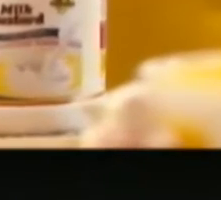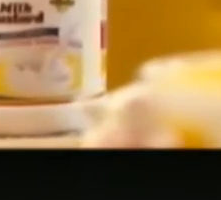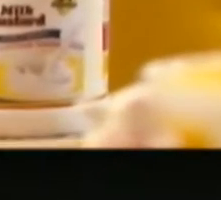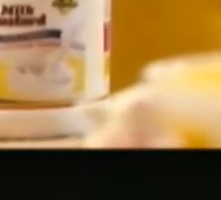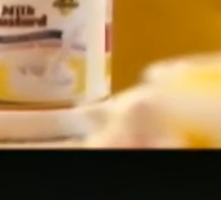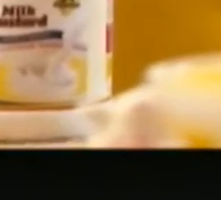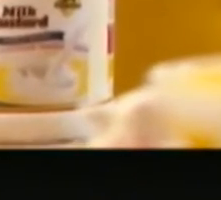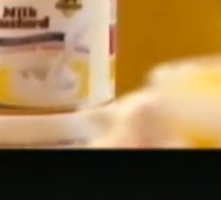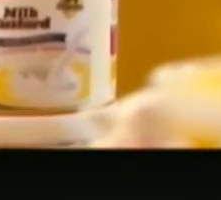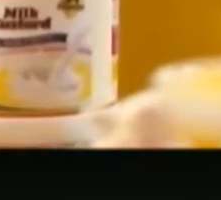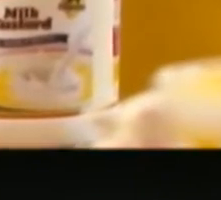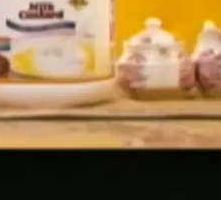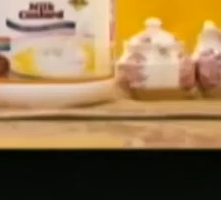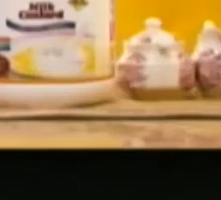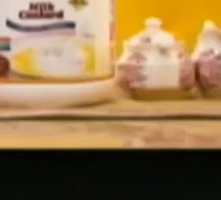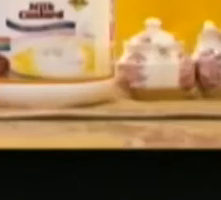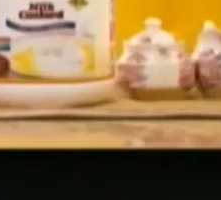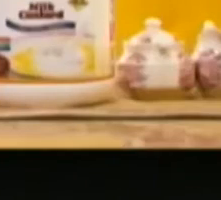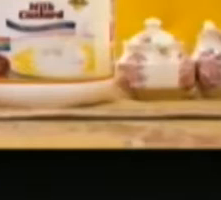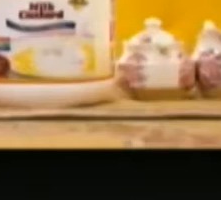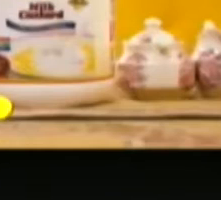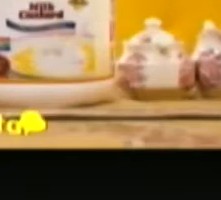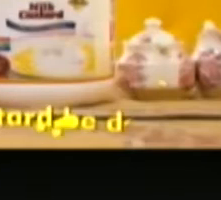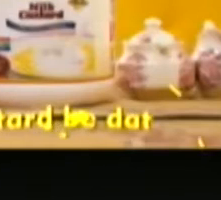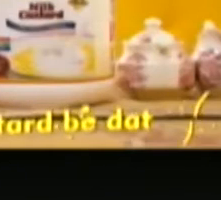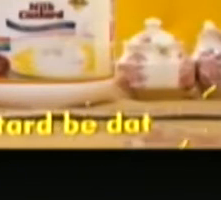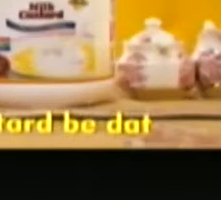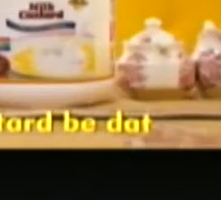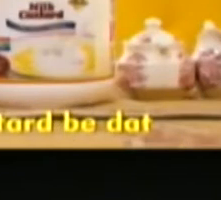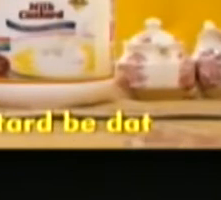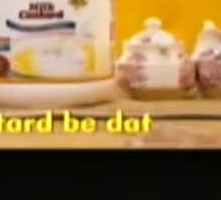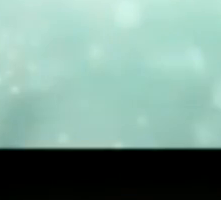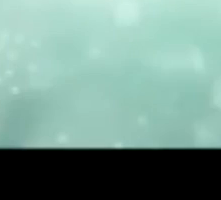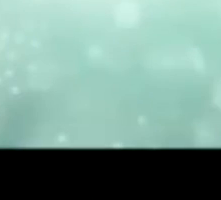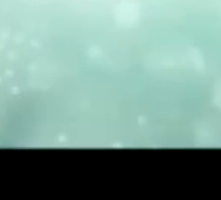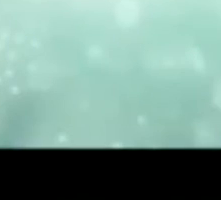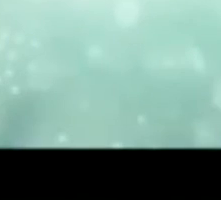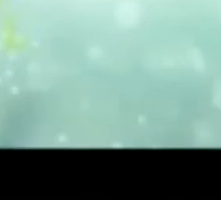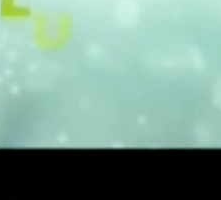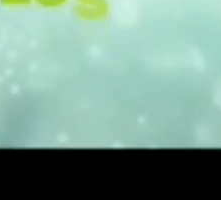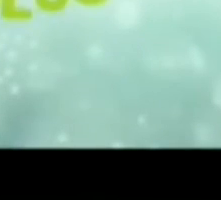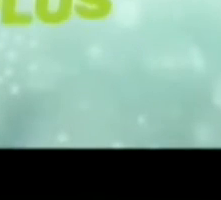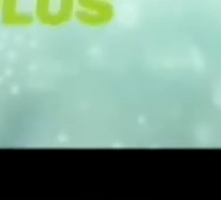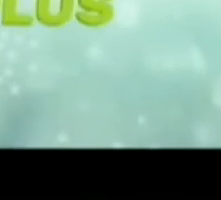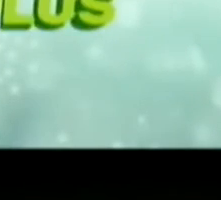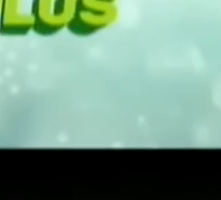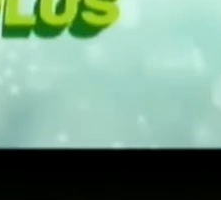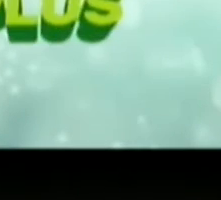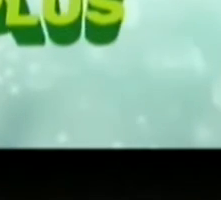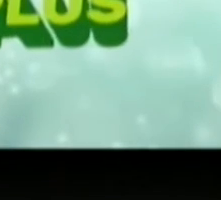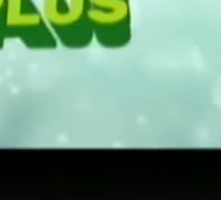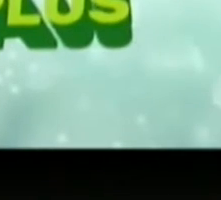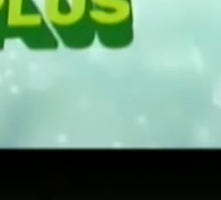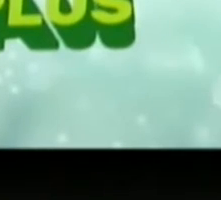This na custard. Checkers. Custard be that. Glow Bracketer Plus Plus is here,